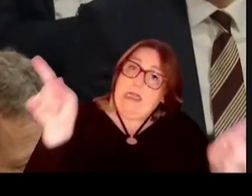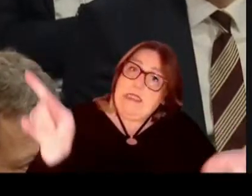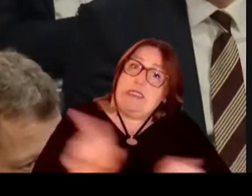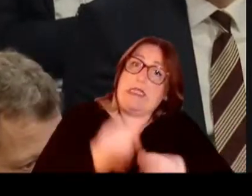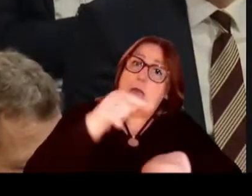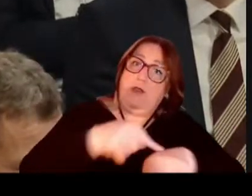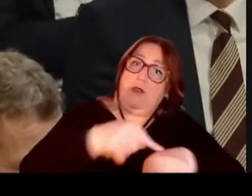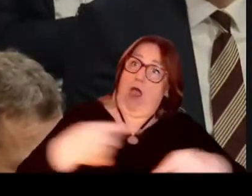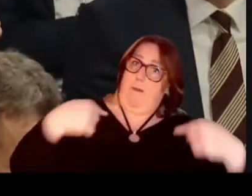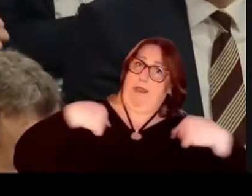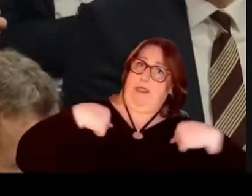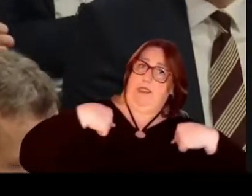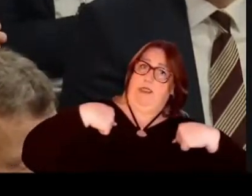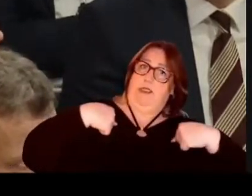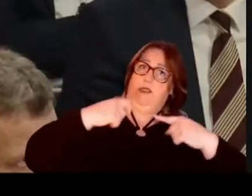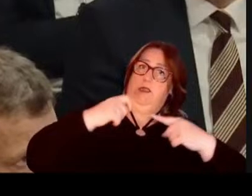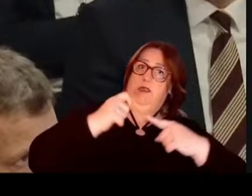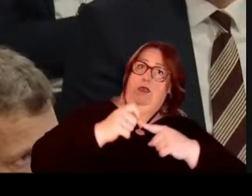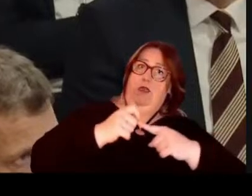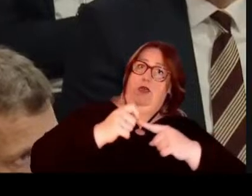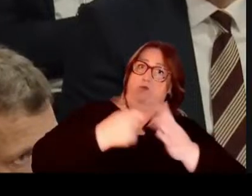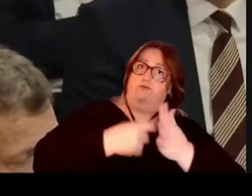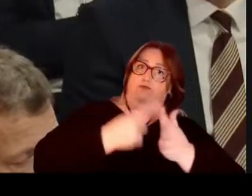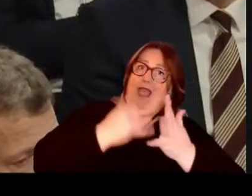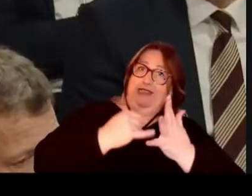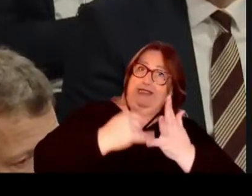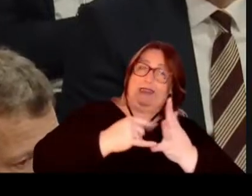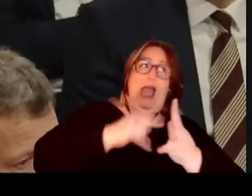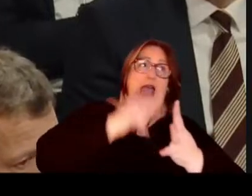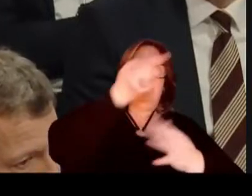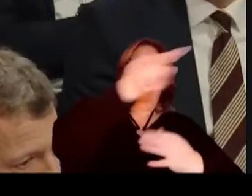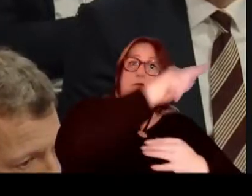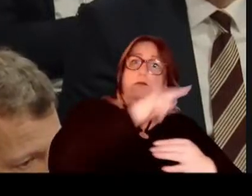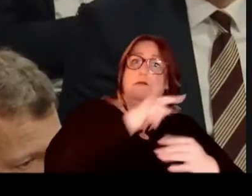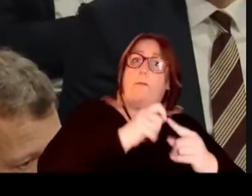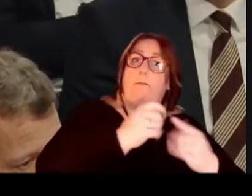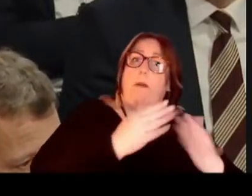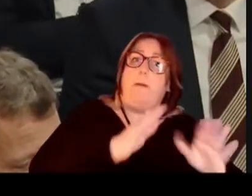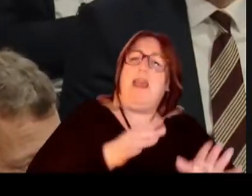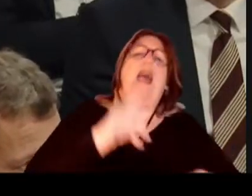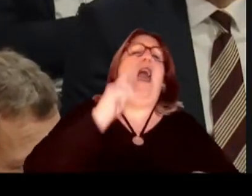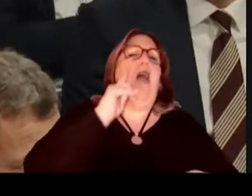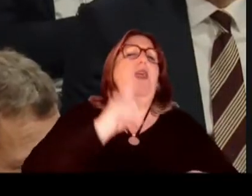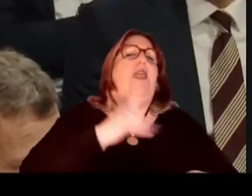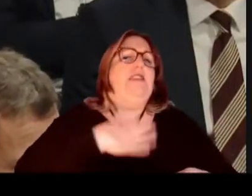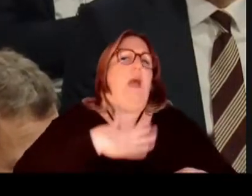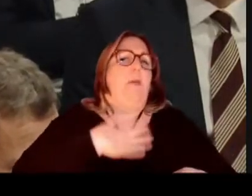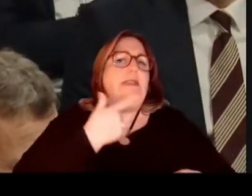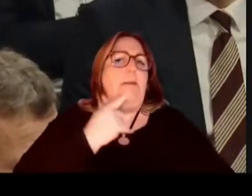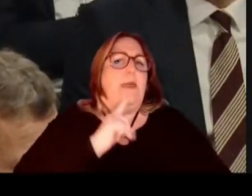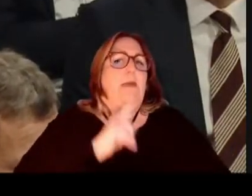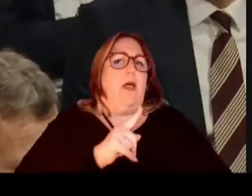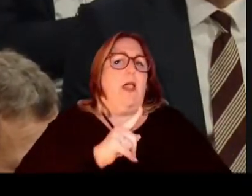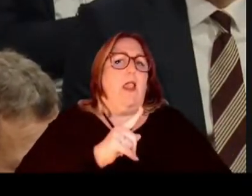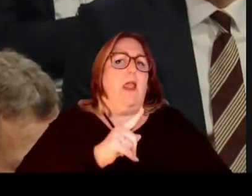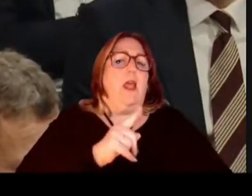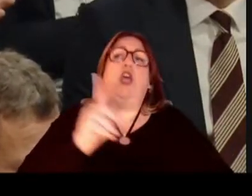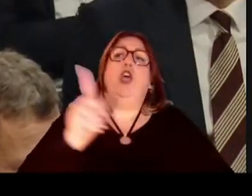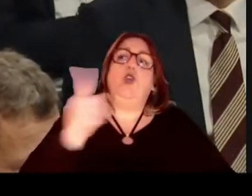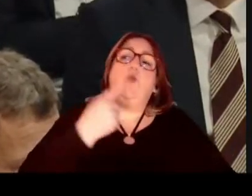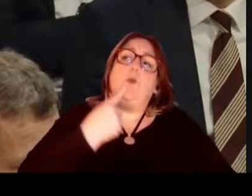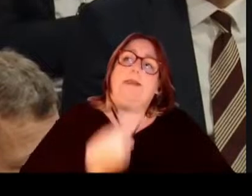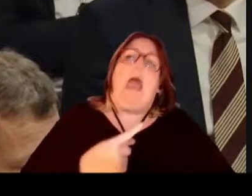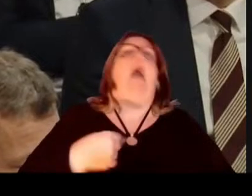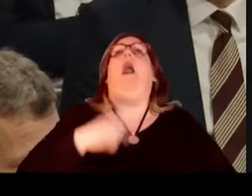the police were saying this is not terror-related? Because I think that's the nub of the issue and that's what's upset people. You say you couldn't speak out publicly,